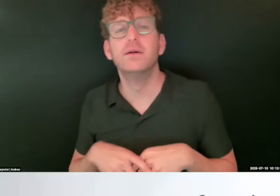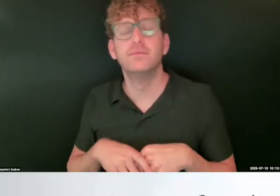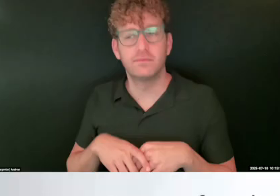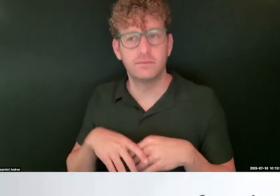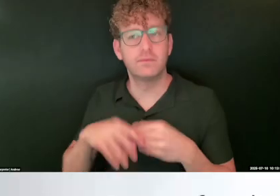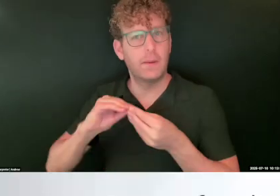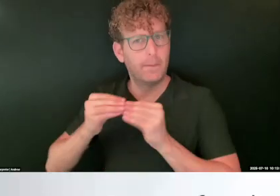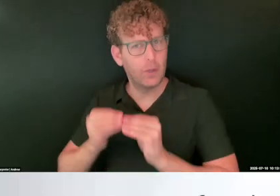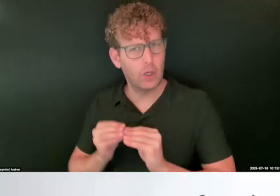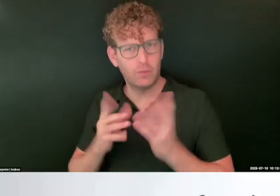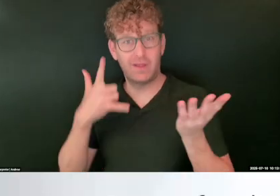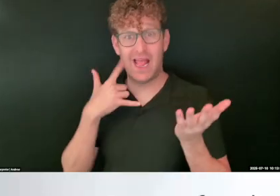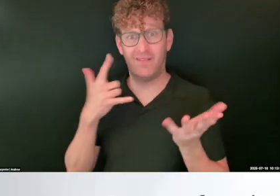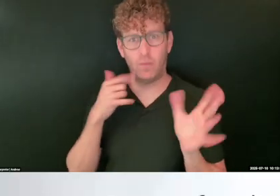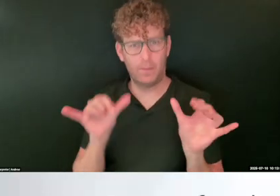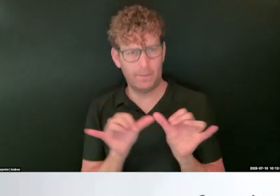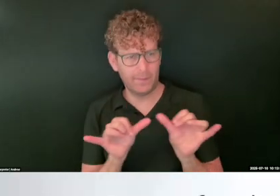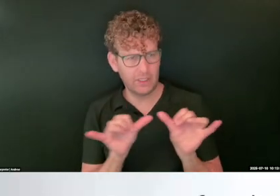ZEV deployment goals.